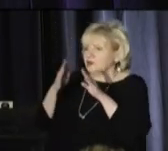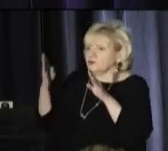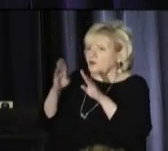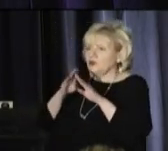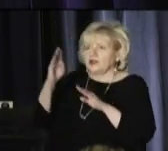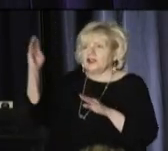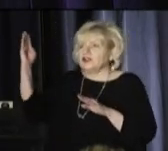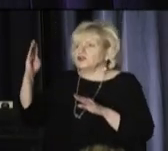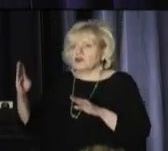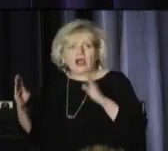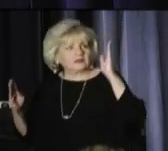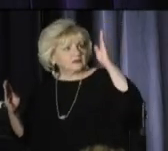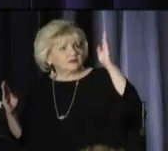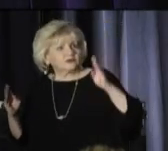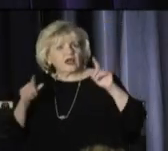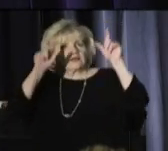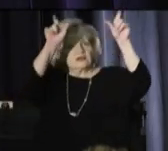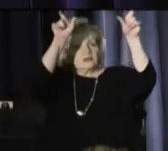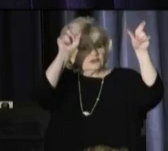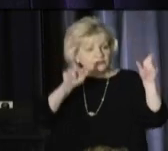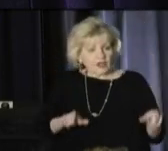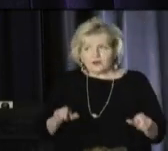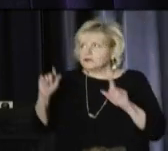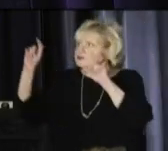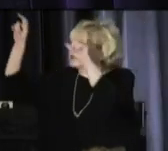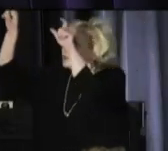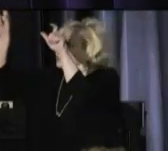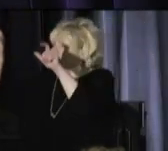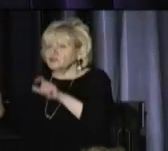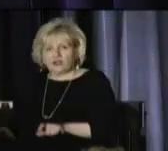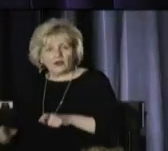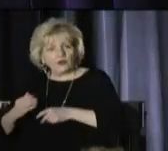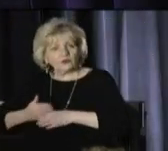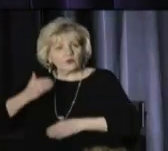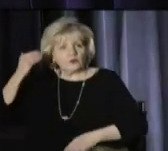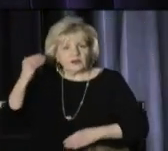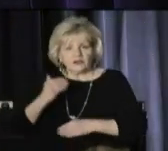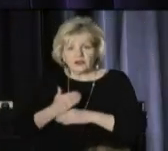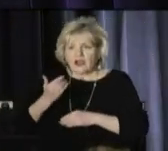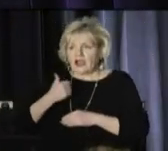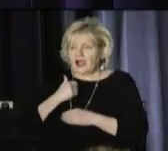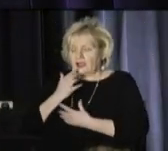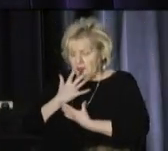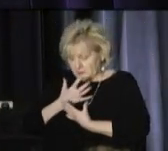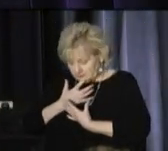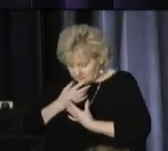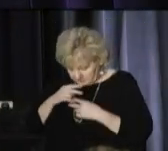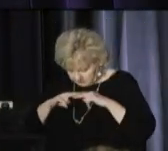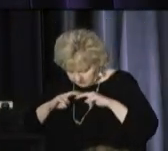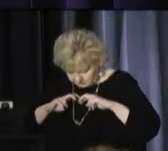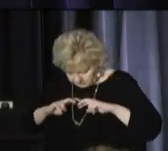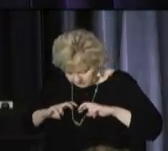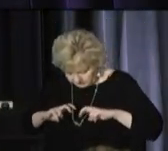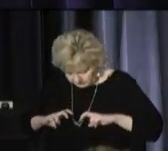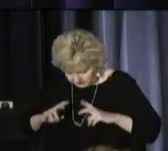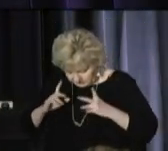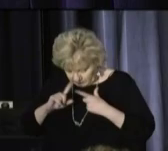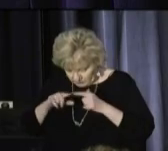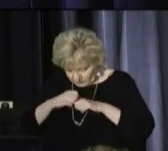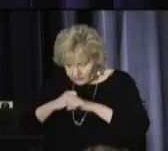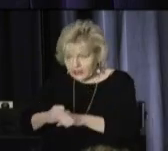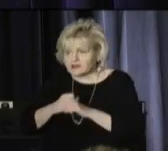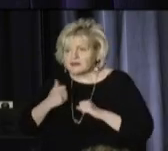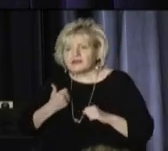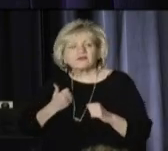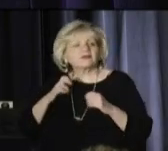red shutters hanging precariously from the window frames, I crouch down inside myself, a psychic form of protection.